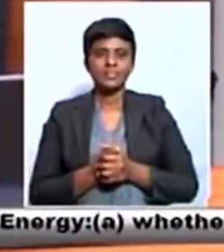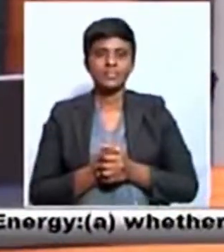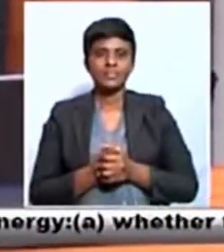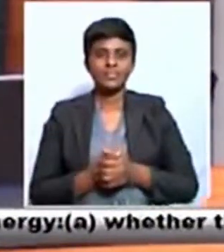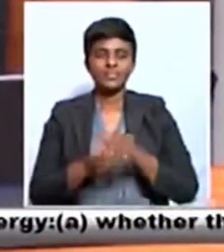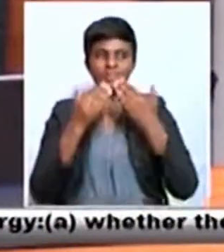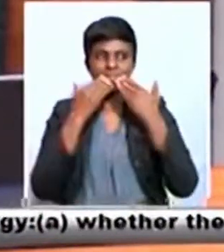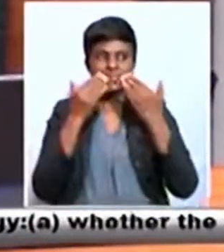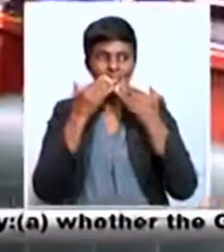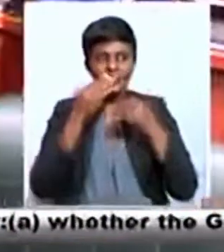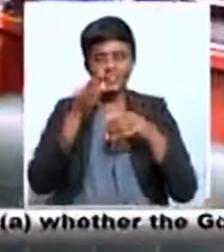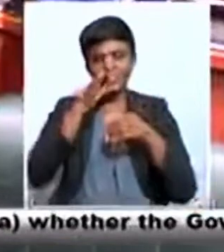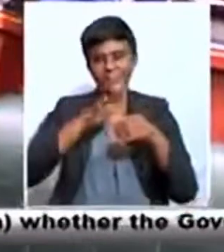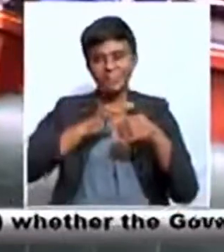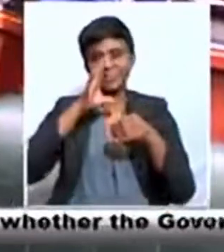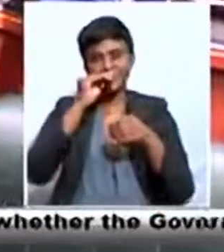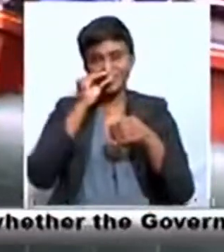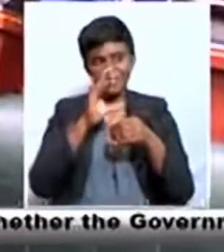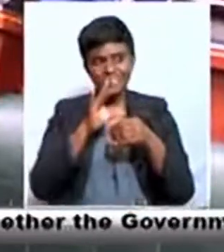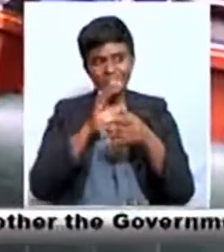Thank you, Madam Speaker.